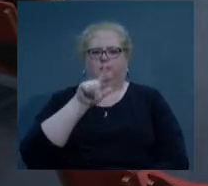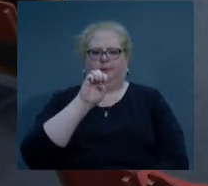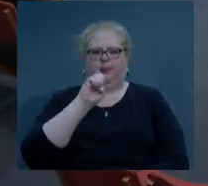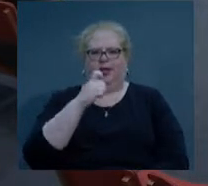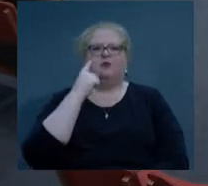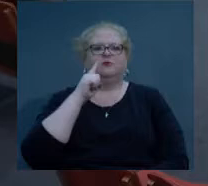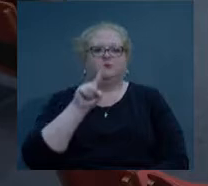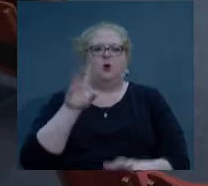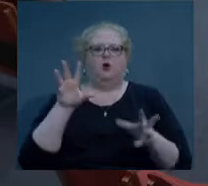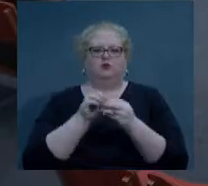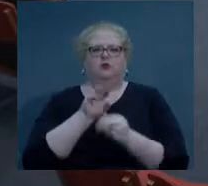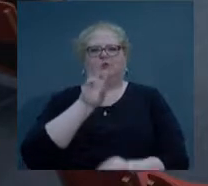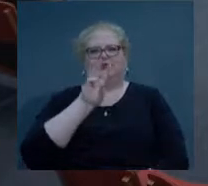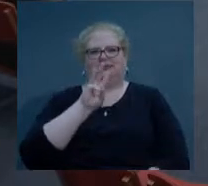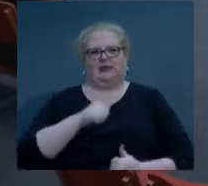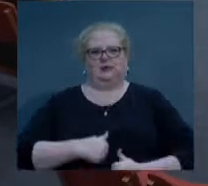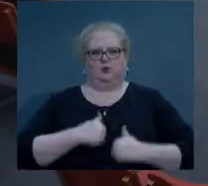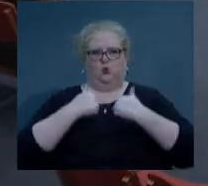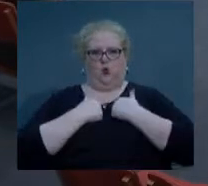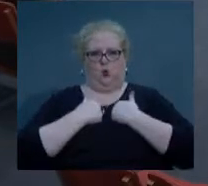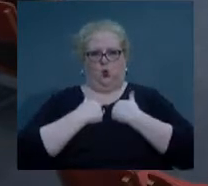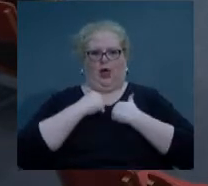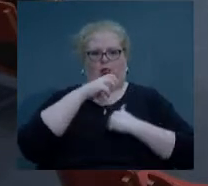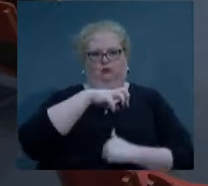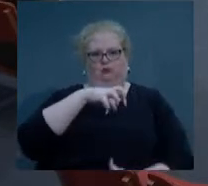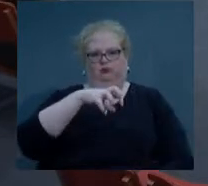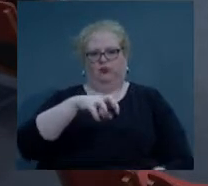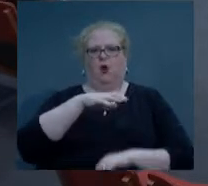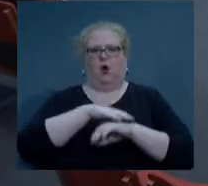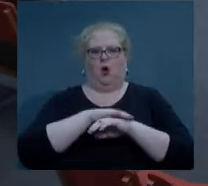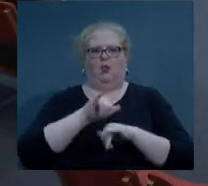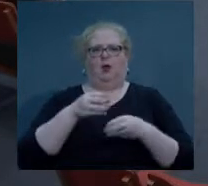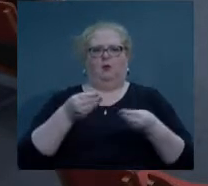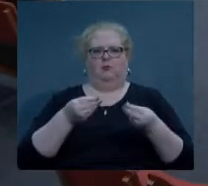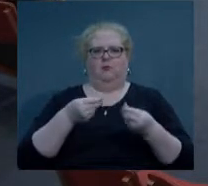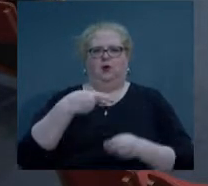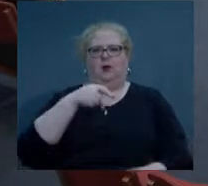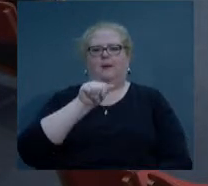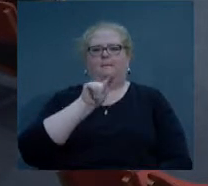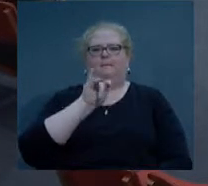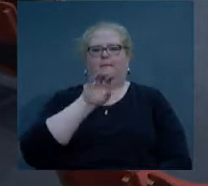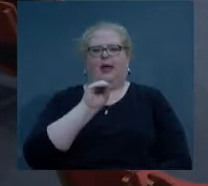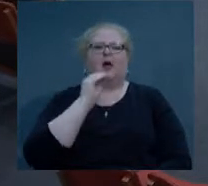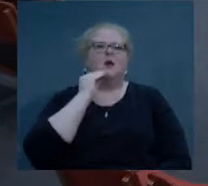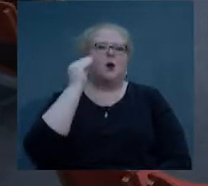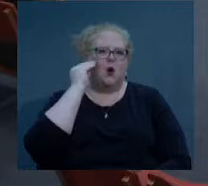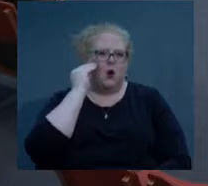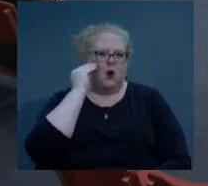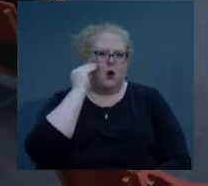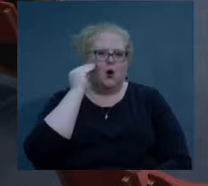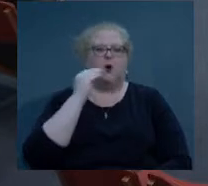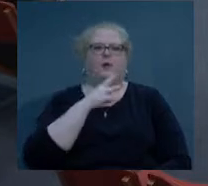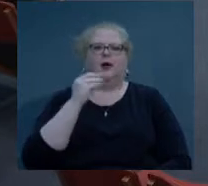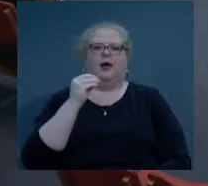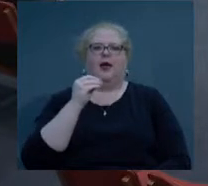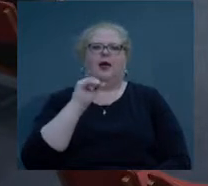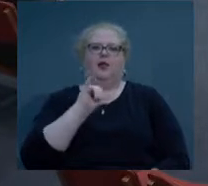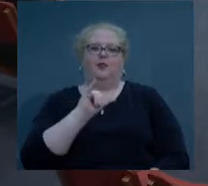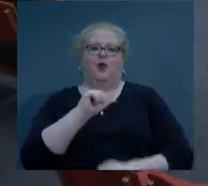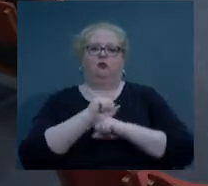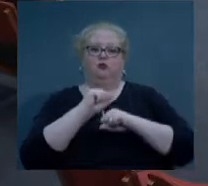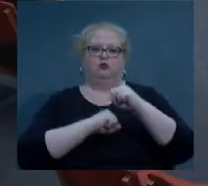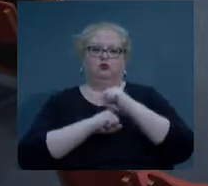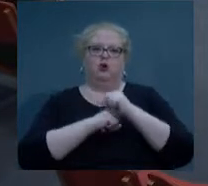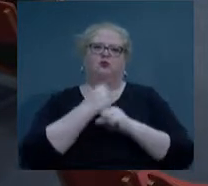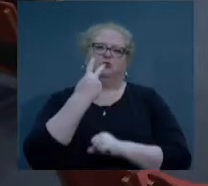dwelling units on the property. These would be patio homes, as they're described, 2 units per structure. Each home would have